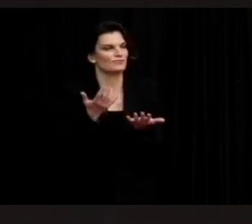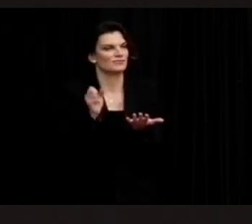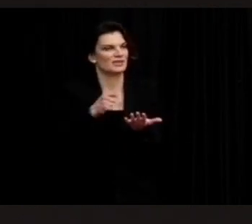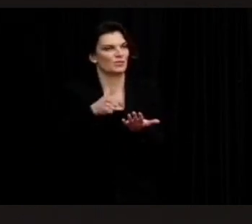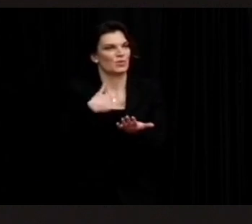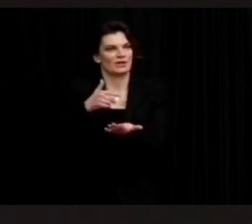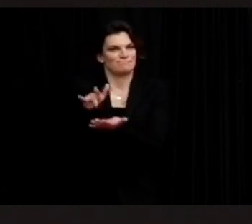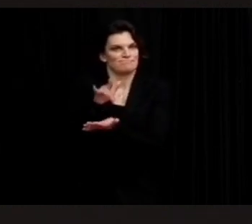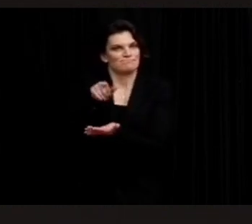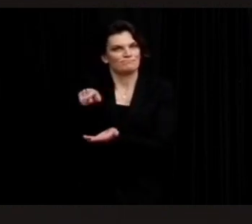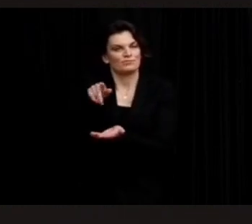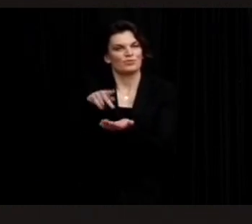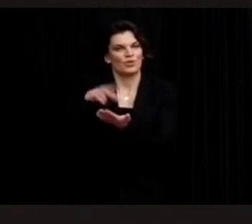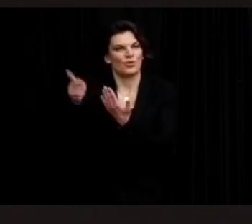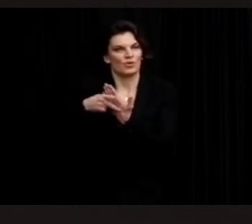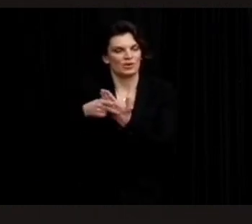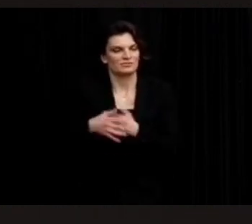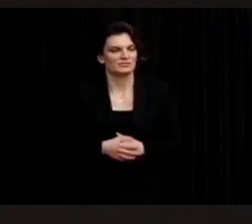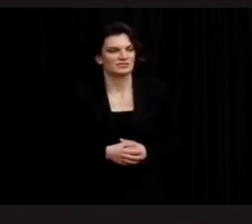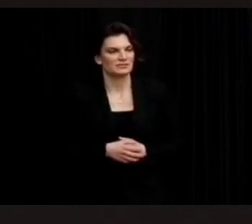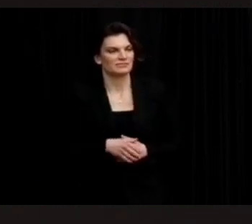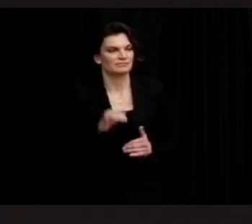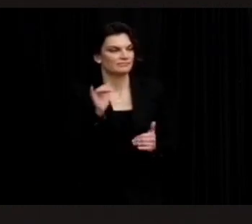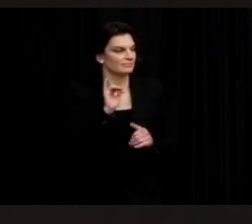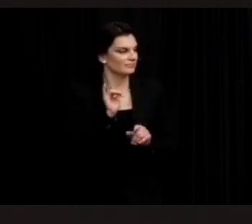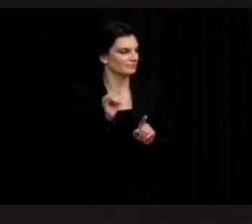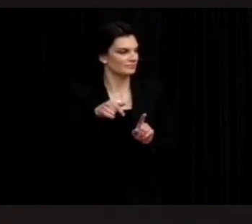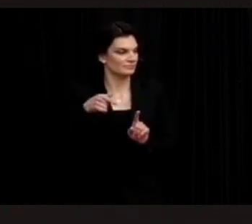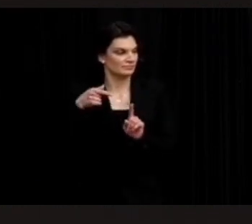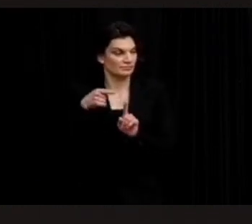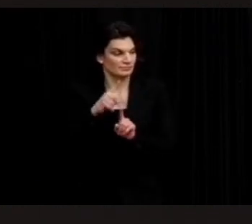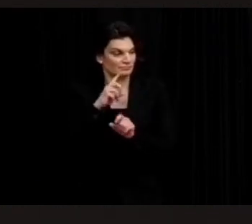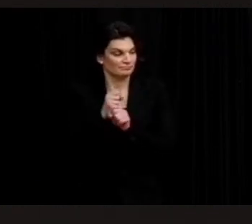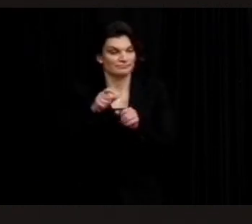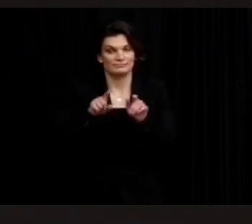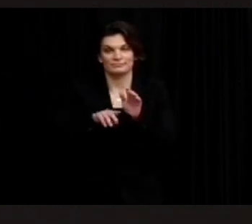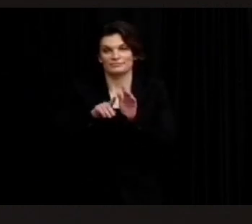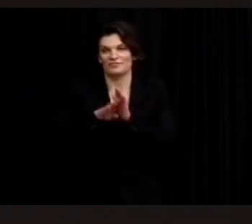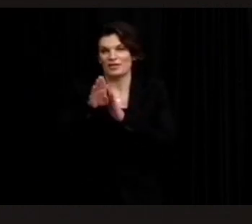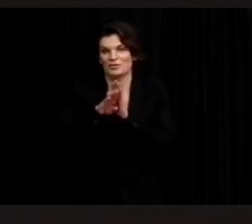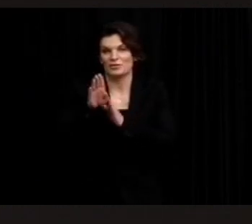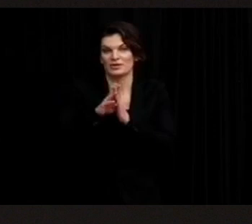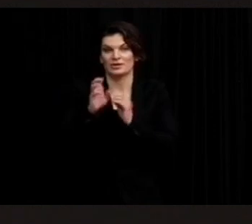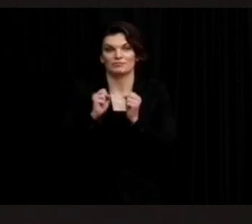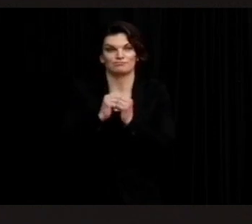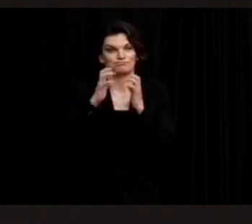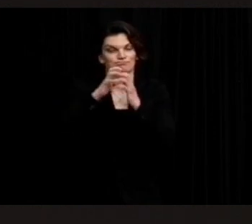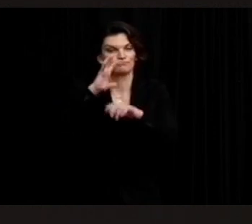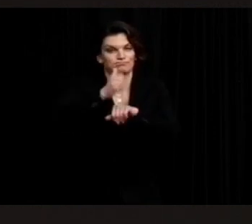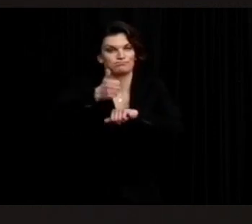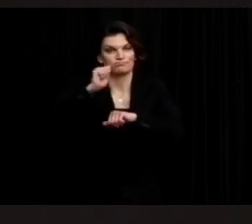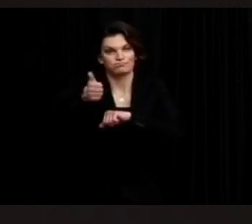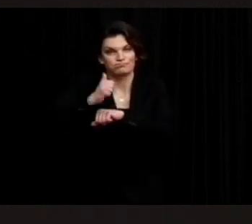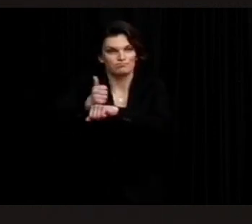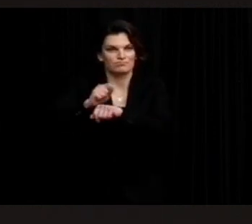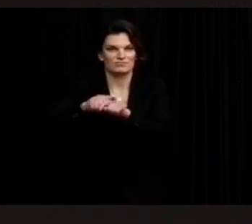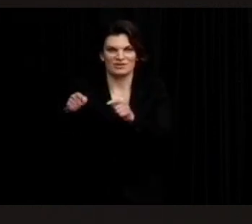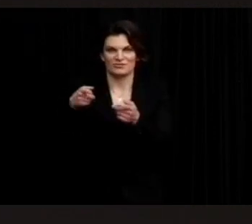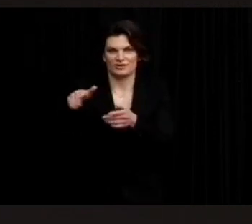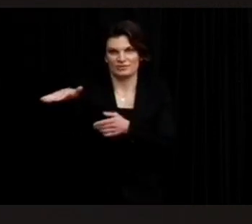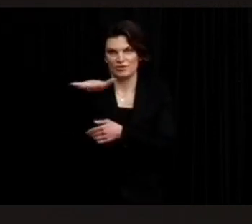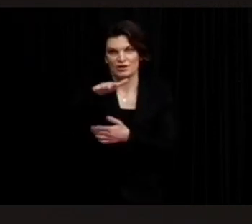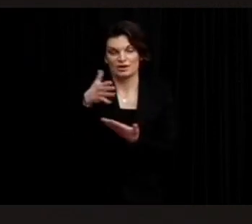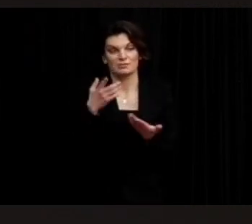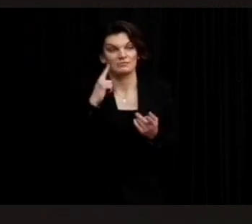other programs, for example, our light tech properties, building more developments that then have preferences also maybe for a